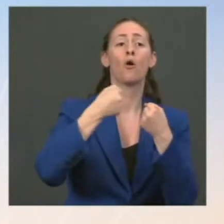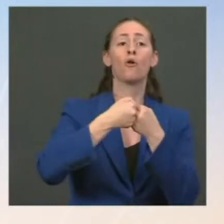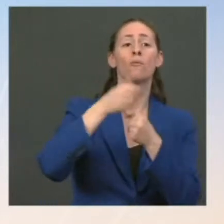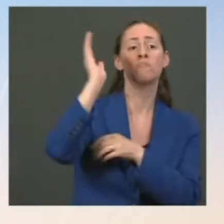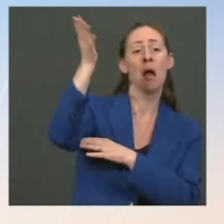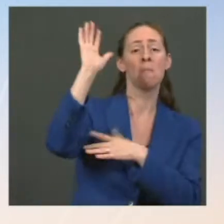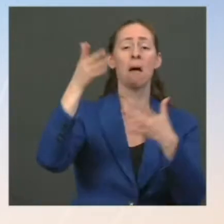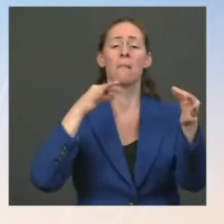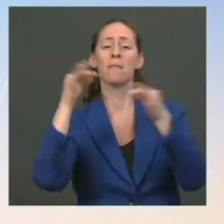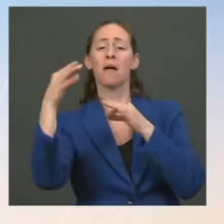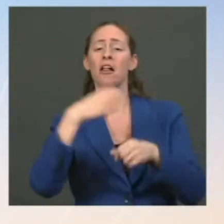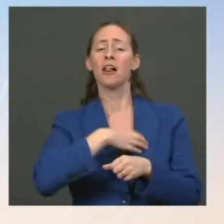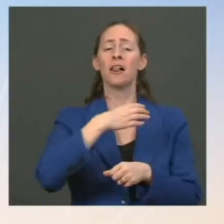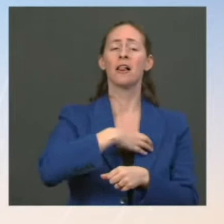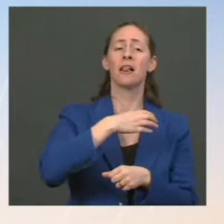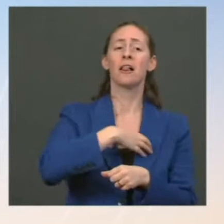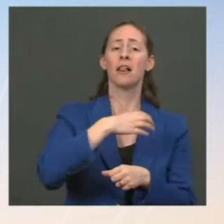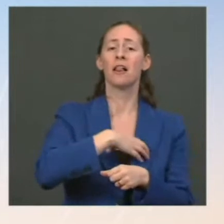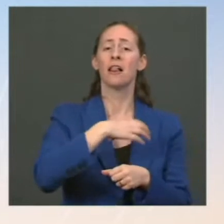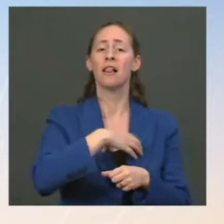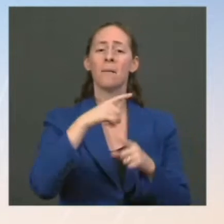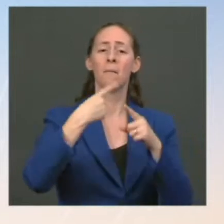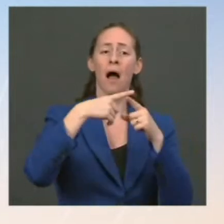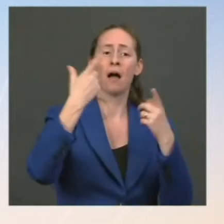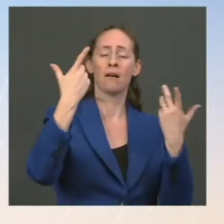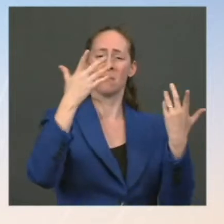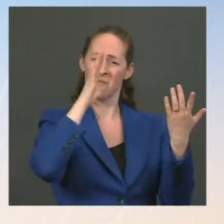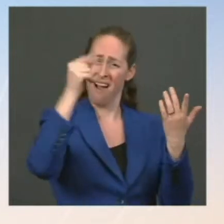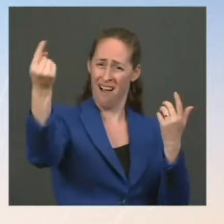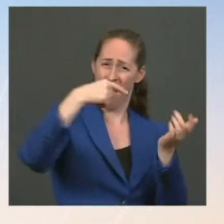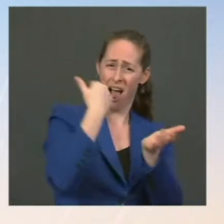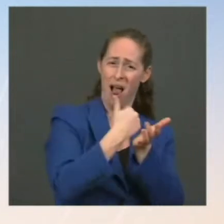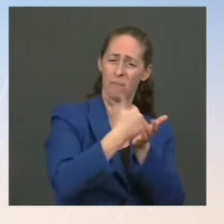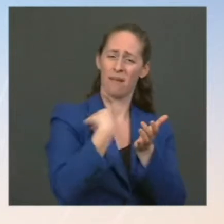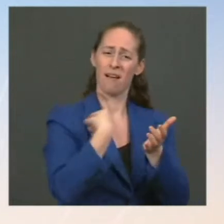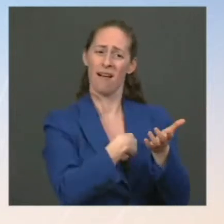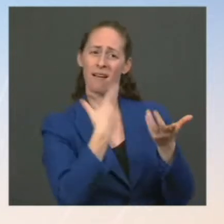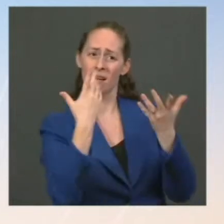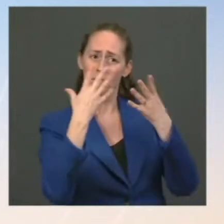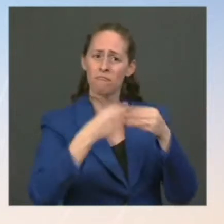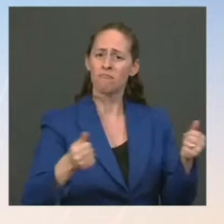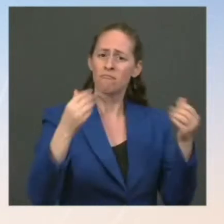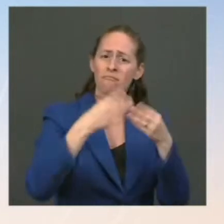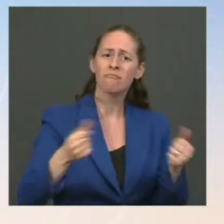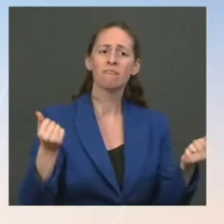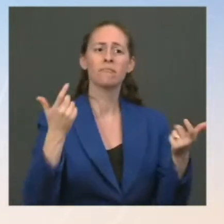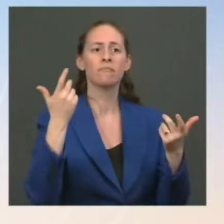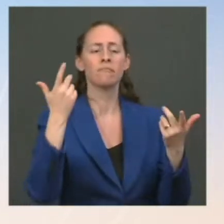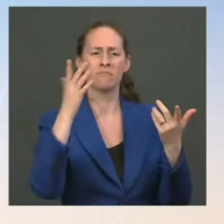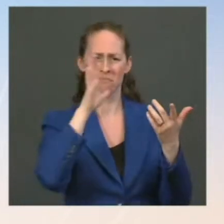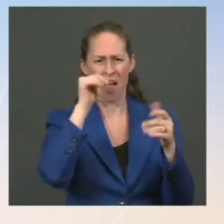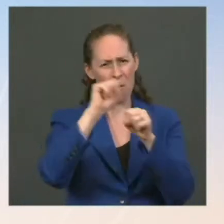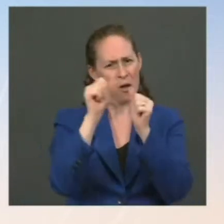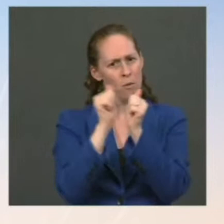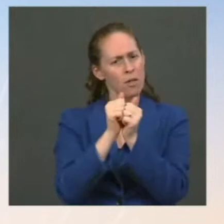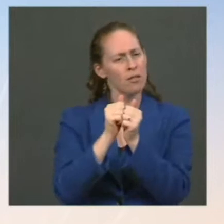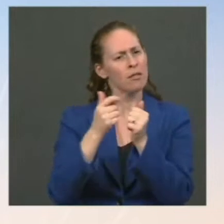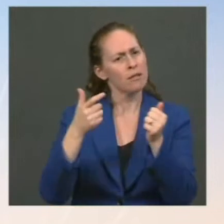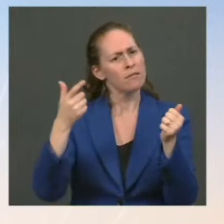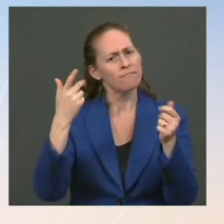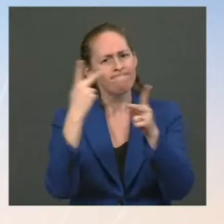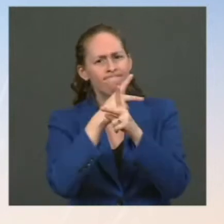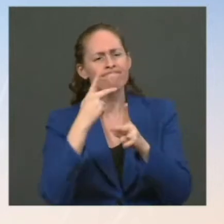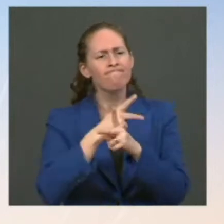the system is, why don't you join us and be a part of the solution instead of relying on speeches? Because we can work together and get immigration